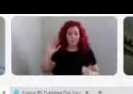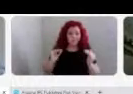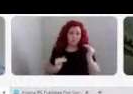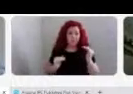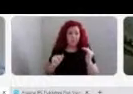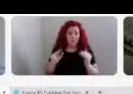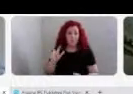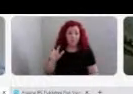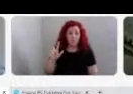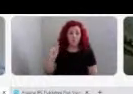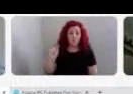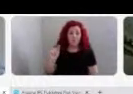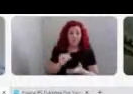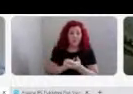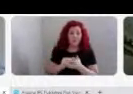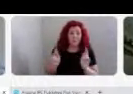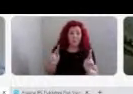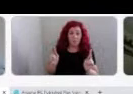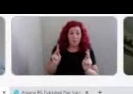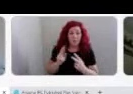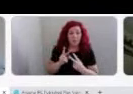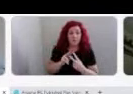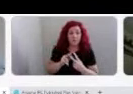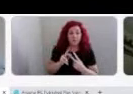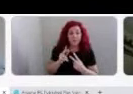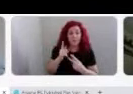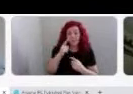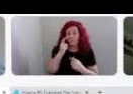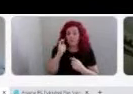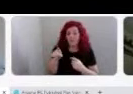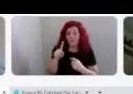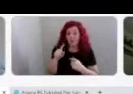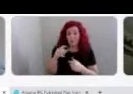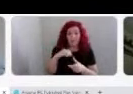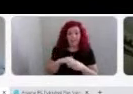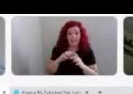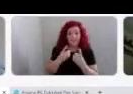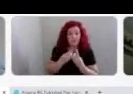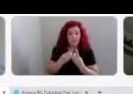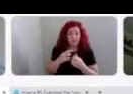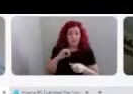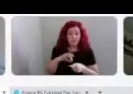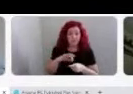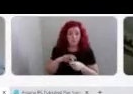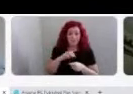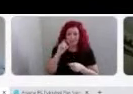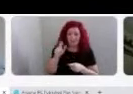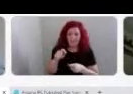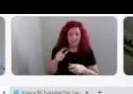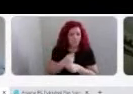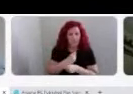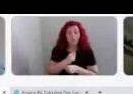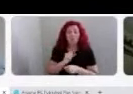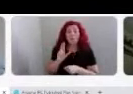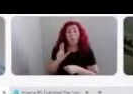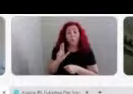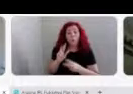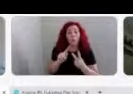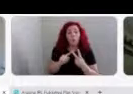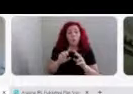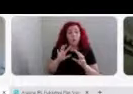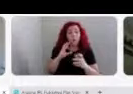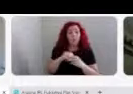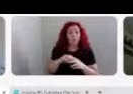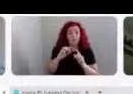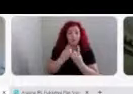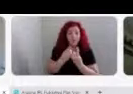thousand people either because they are in districts where their votes are not needed to win or they're in districts where